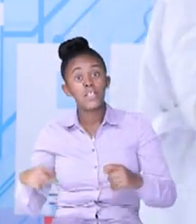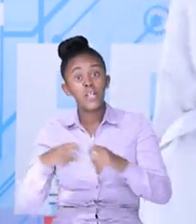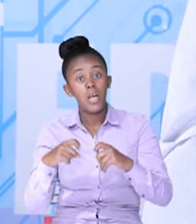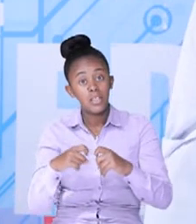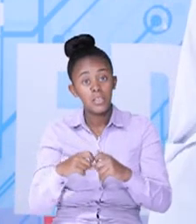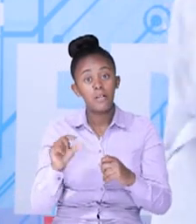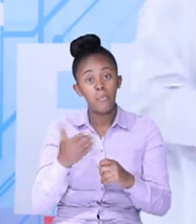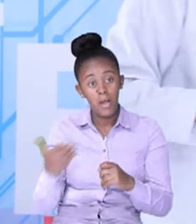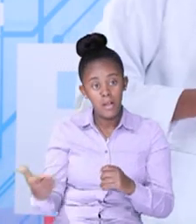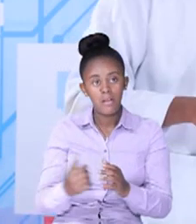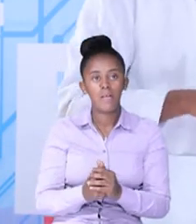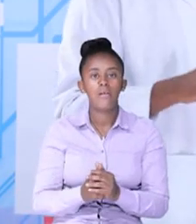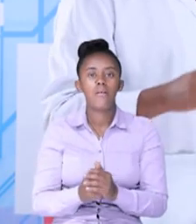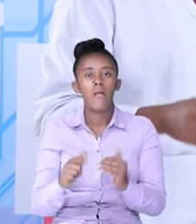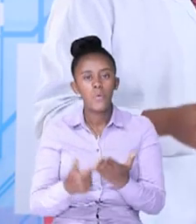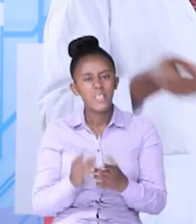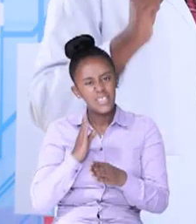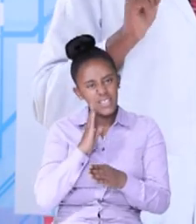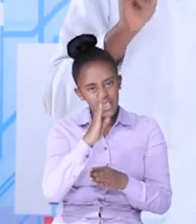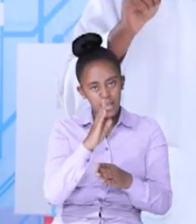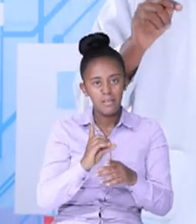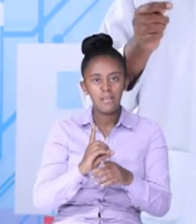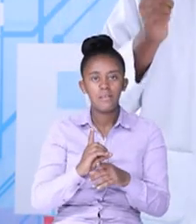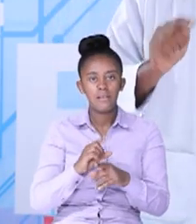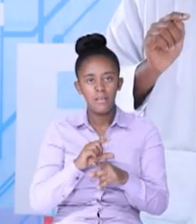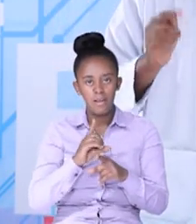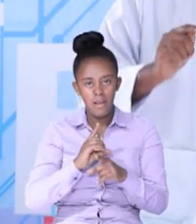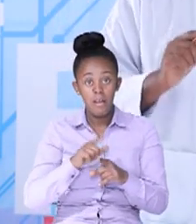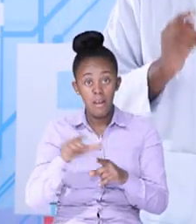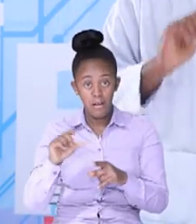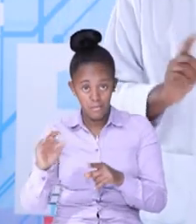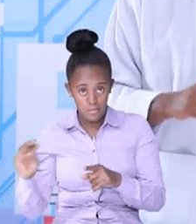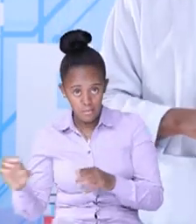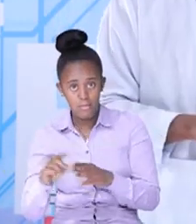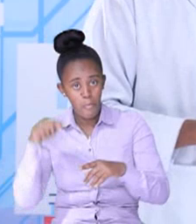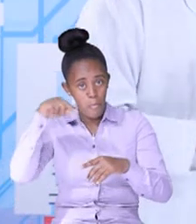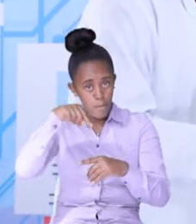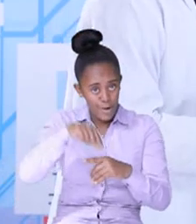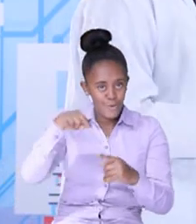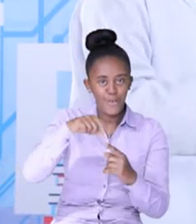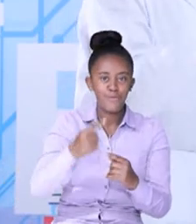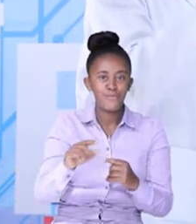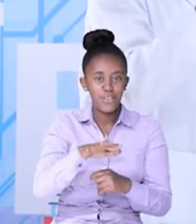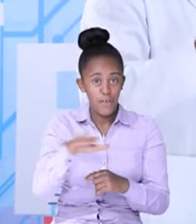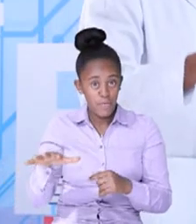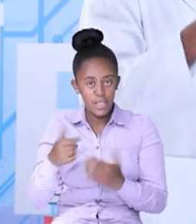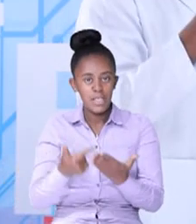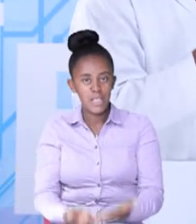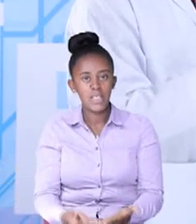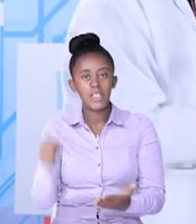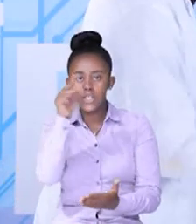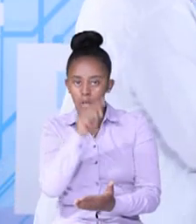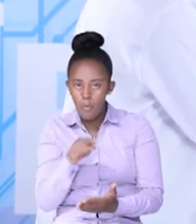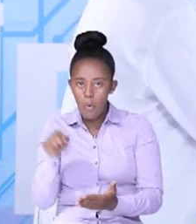moving along a straight line, and if a charged particle is parallel, moving perpendicular to the field, it has a